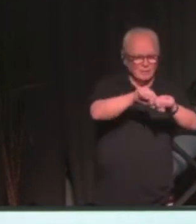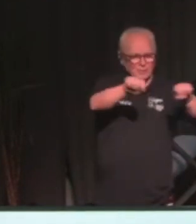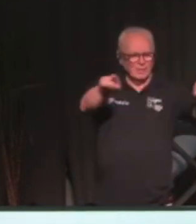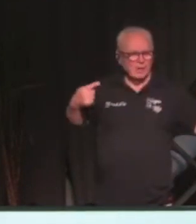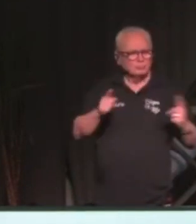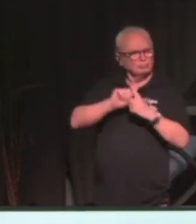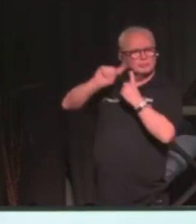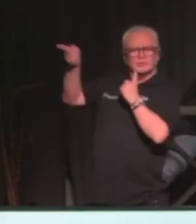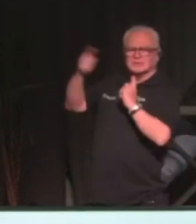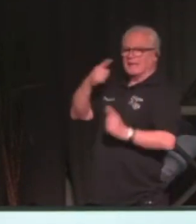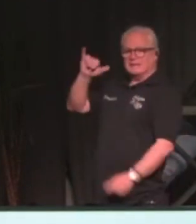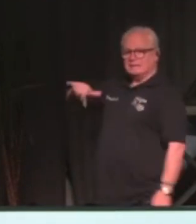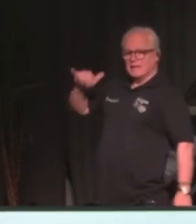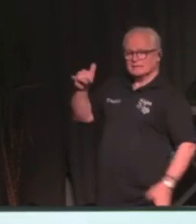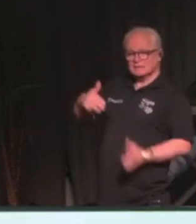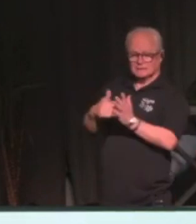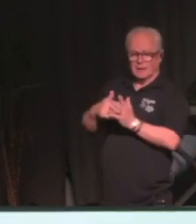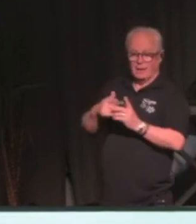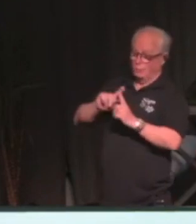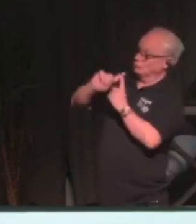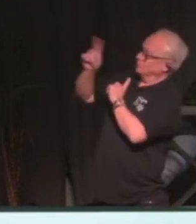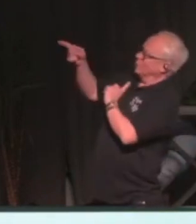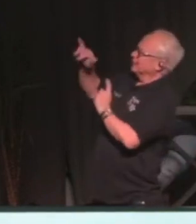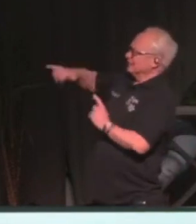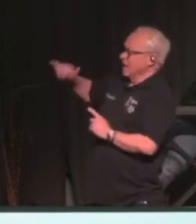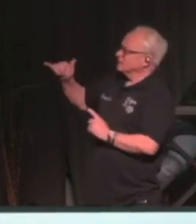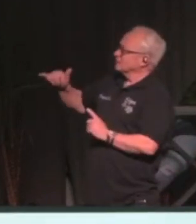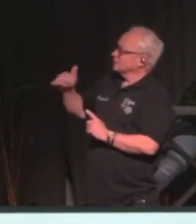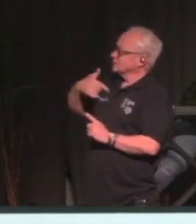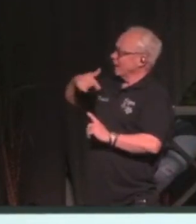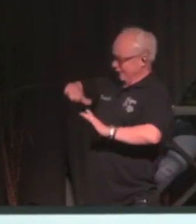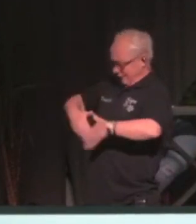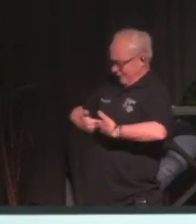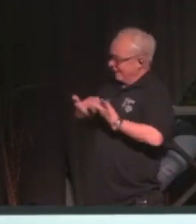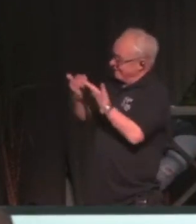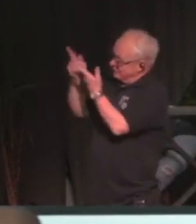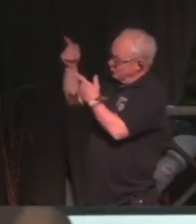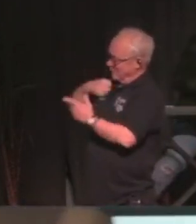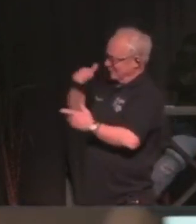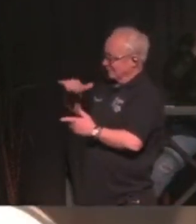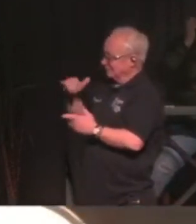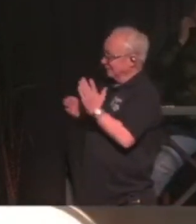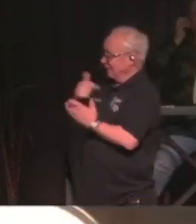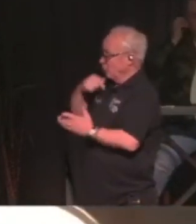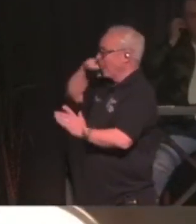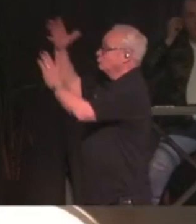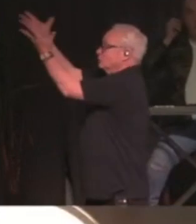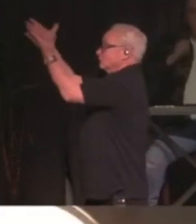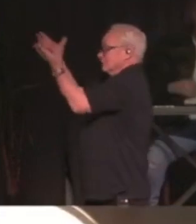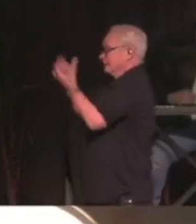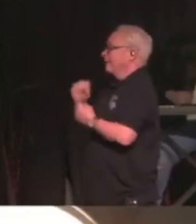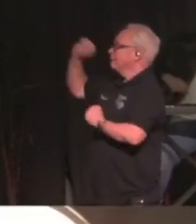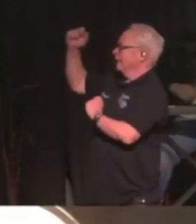He's looking for your yes today. Your yes. If you give him your yes, he'll get his authority.